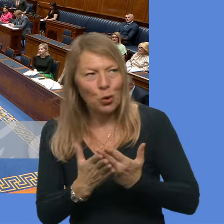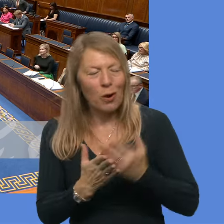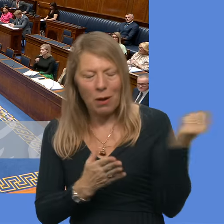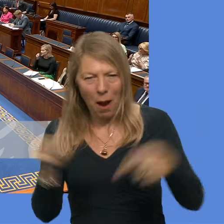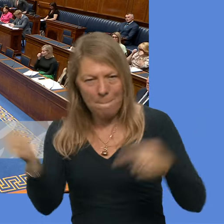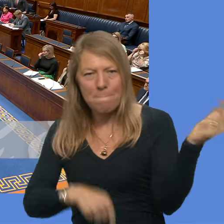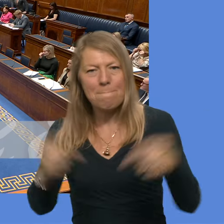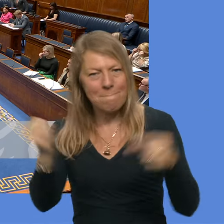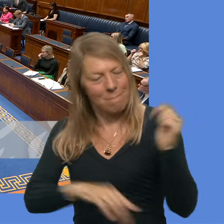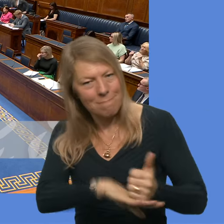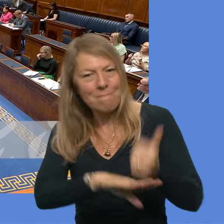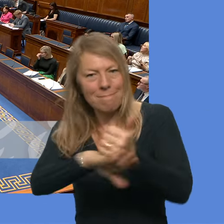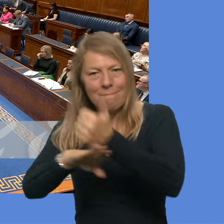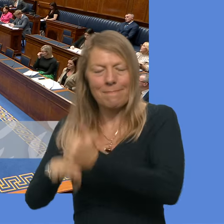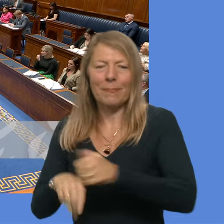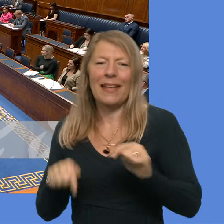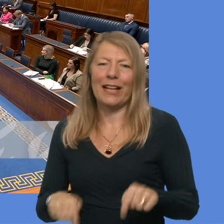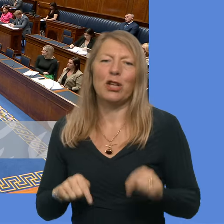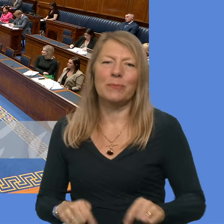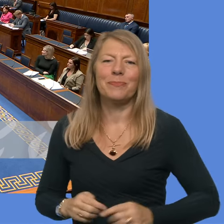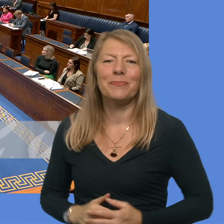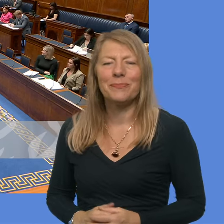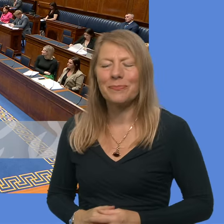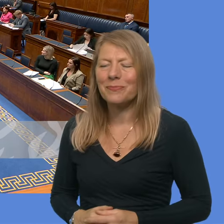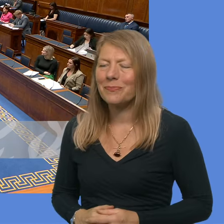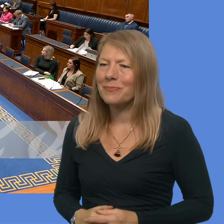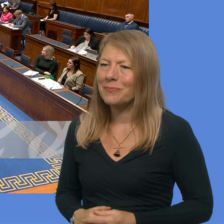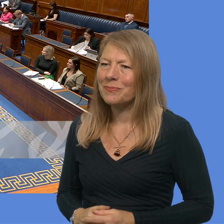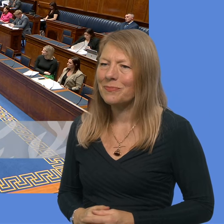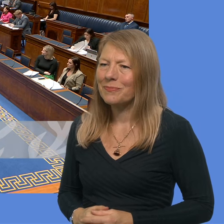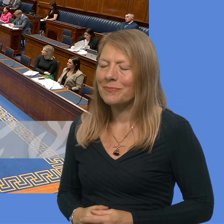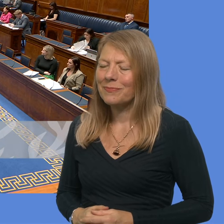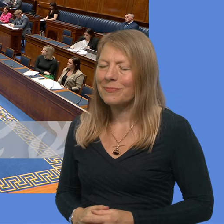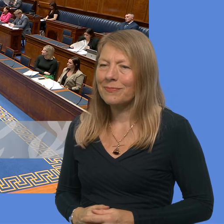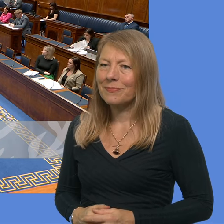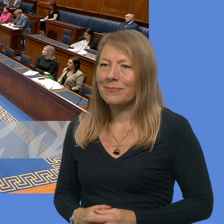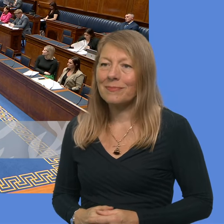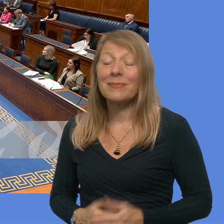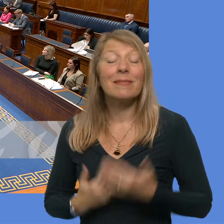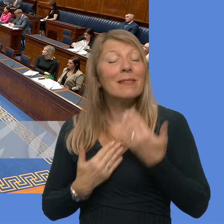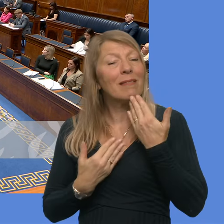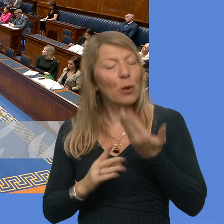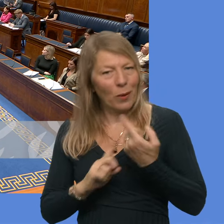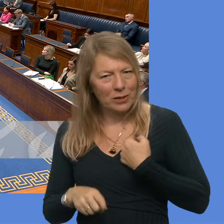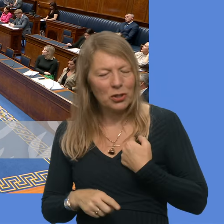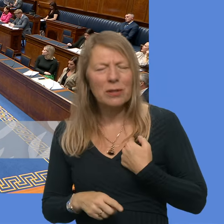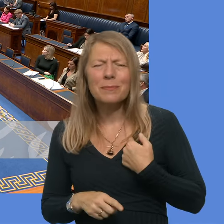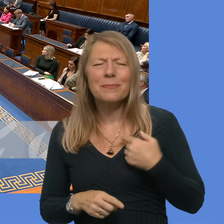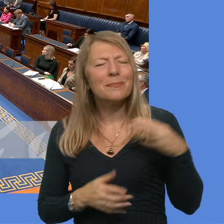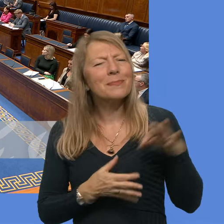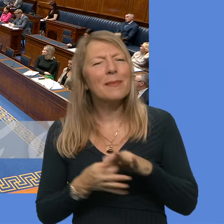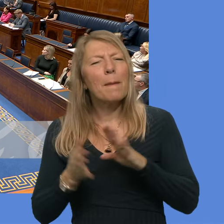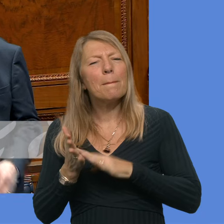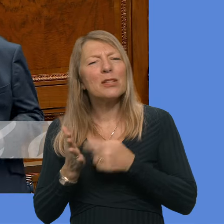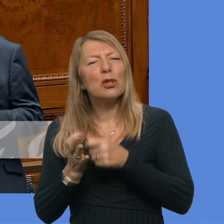Elliott. Thank you, Mr. Speaker. Appreciate the answers from the Minister. Just in a follow-up to Mr. Brett's question on harmonisation